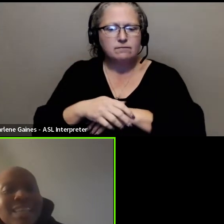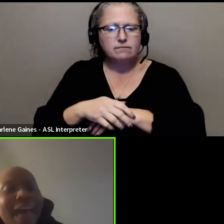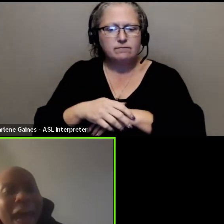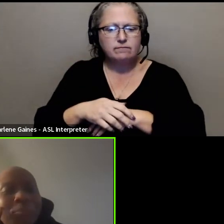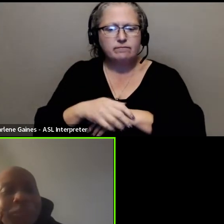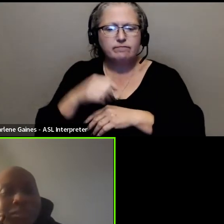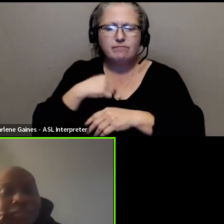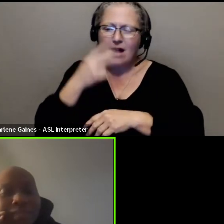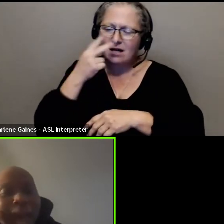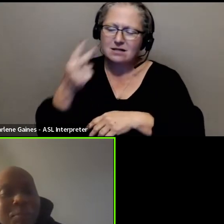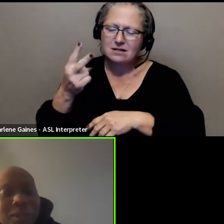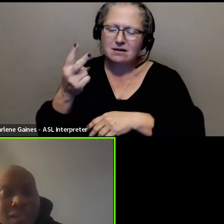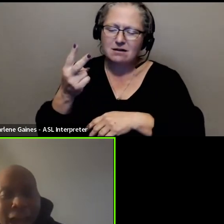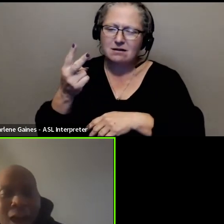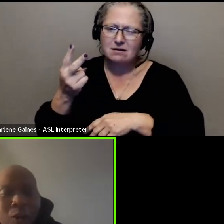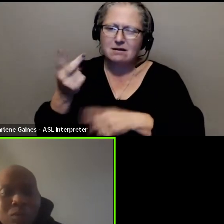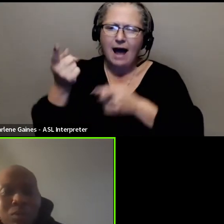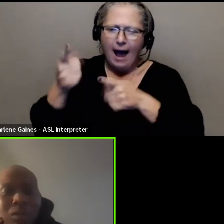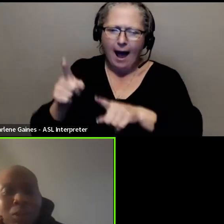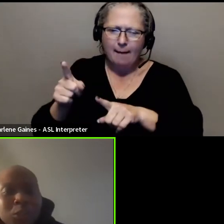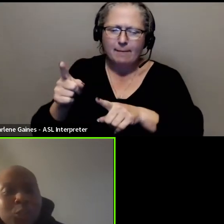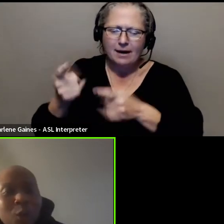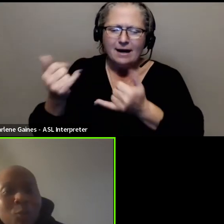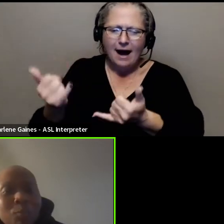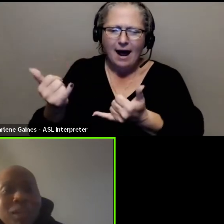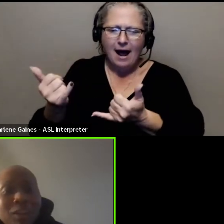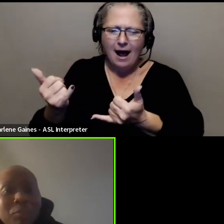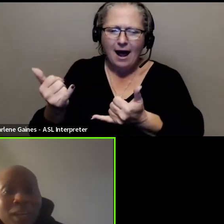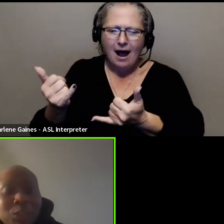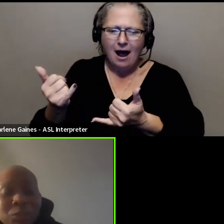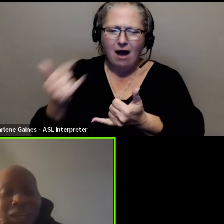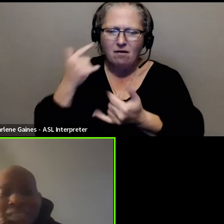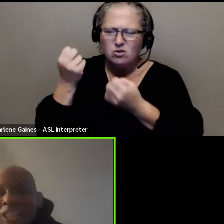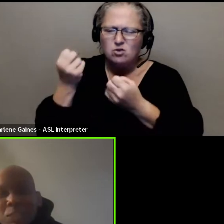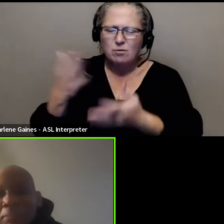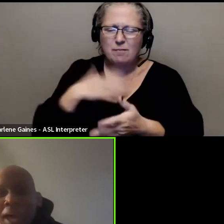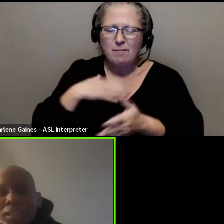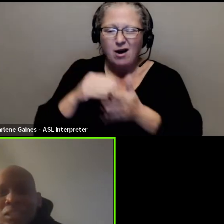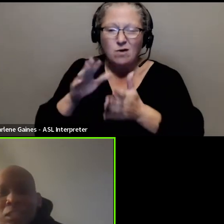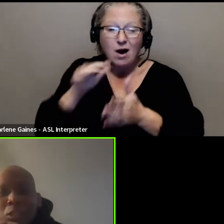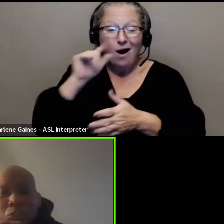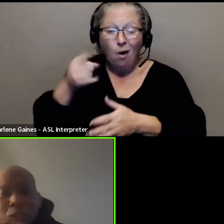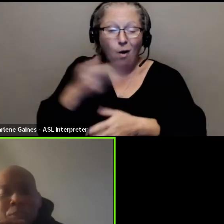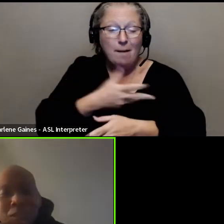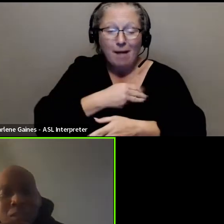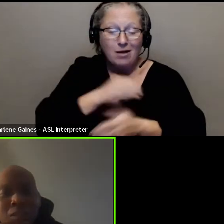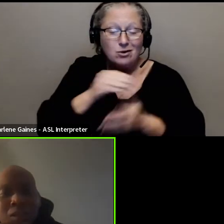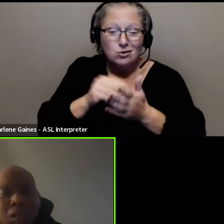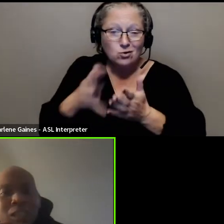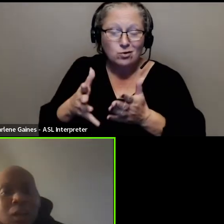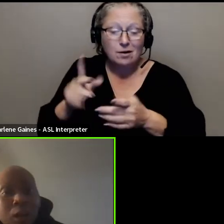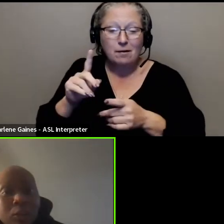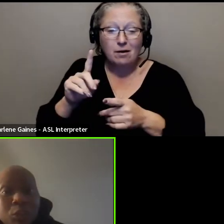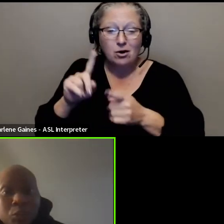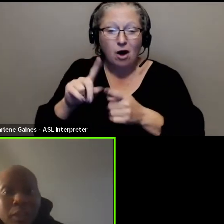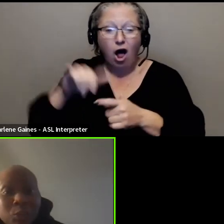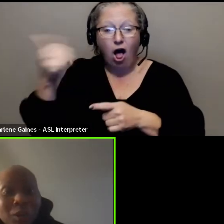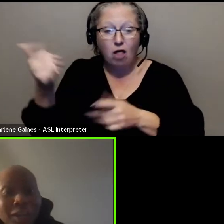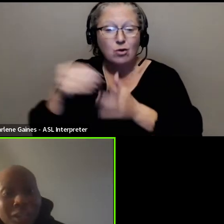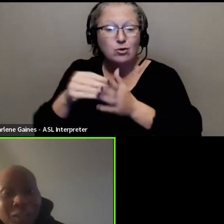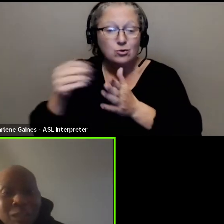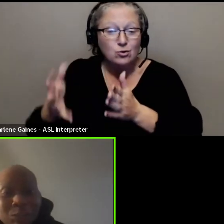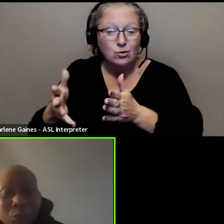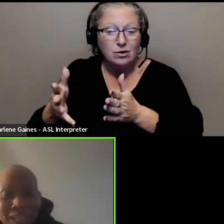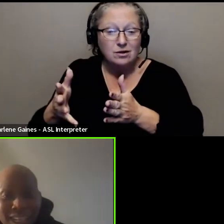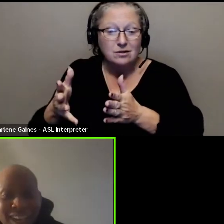And I see that happening now to so many of my students, not just my Palestinian students, but to other students